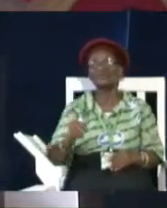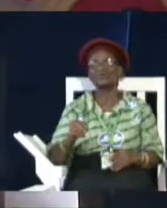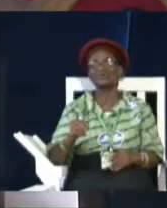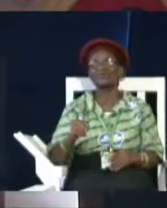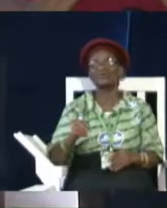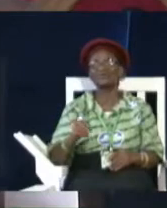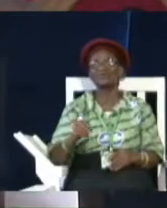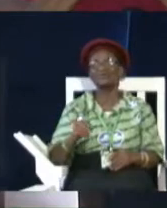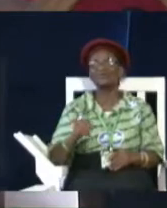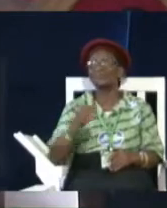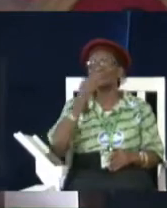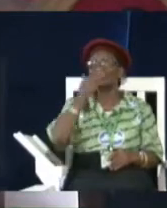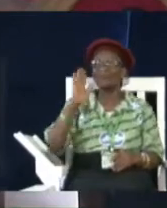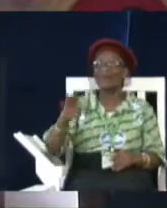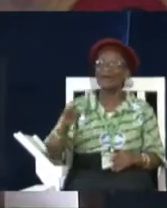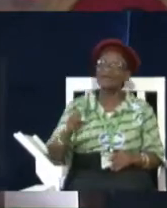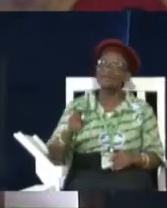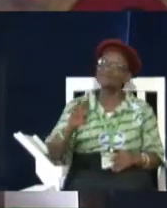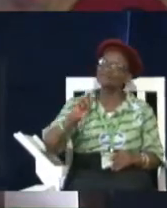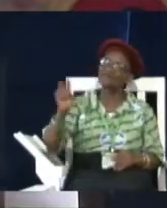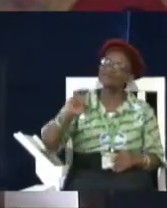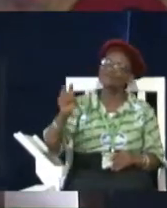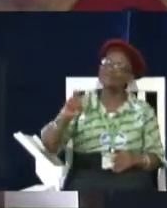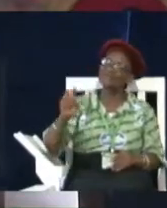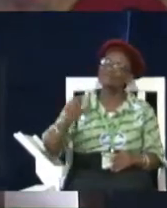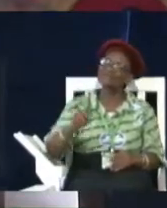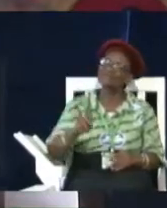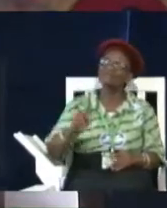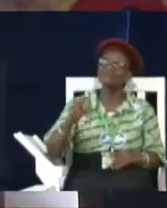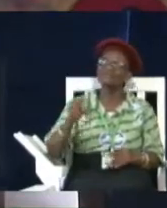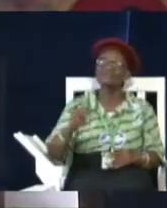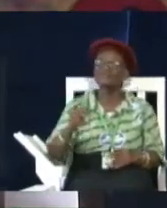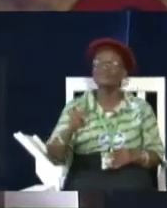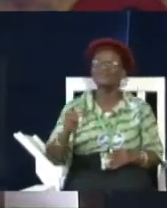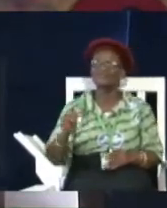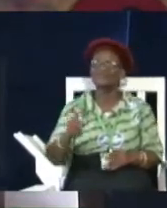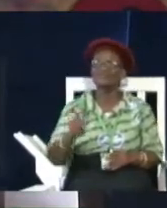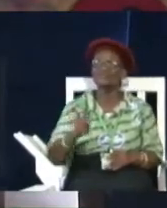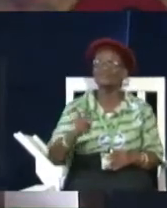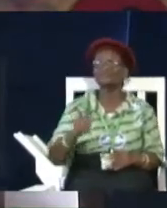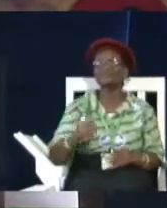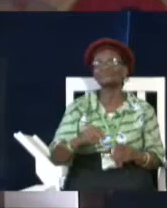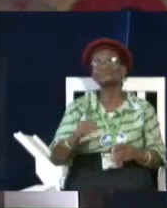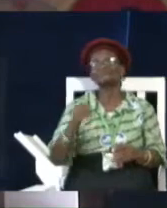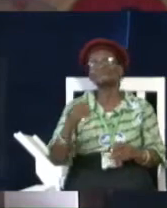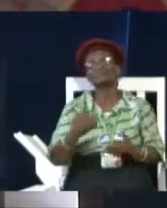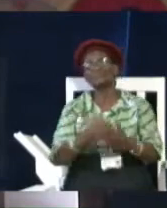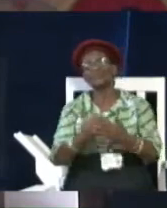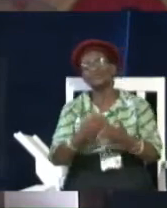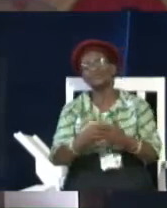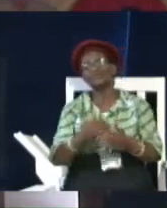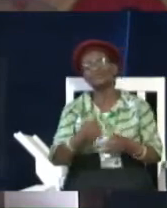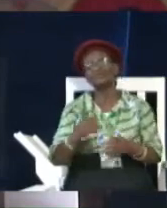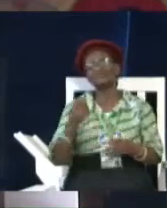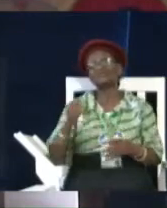no original. So the fact that there are some counterfeits is proof that there